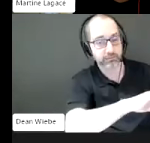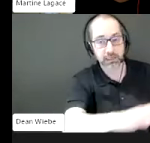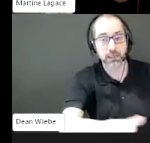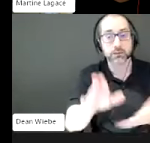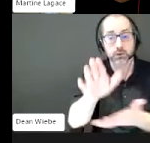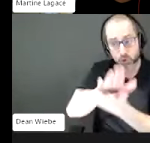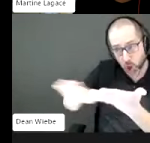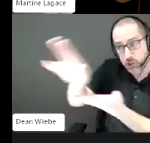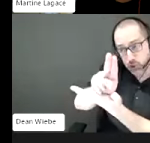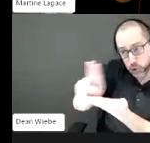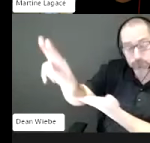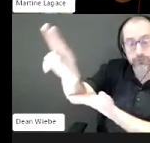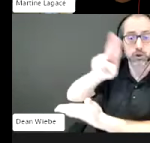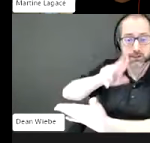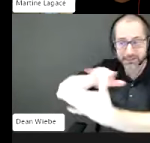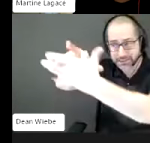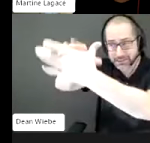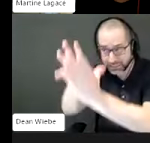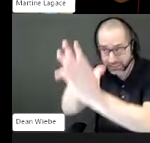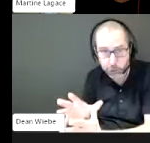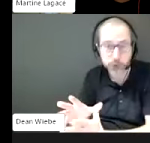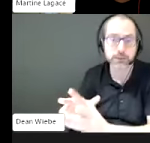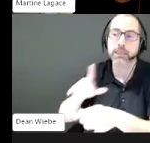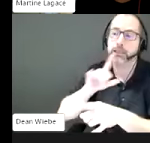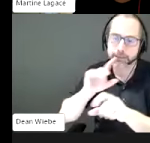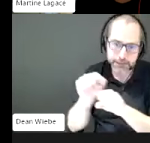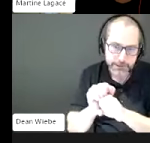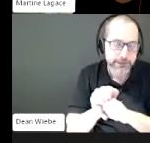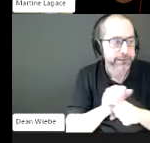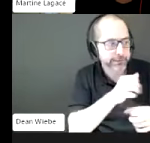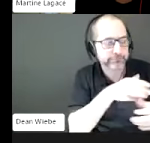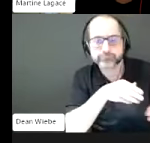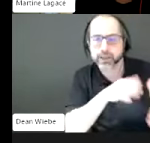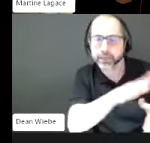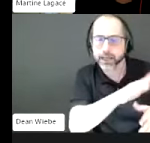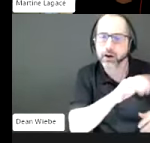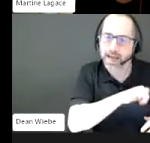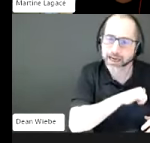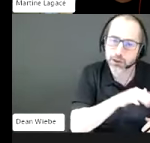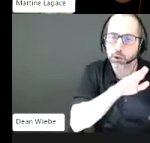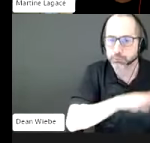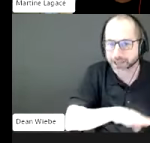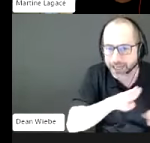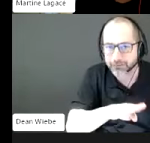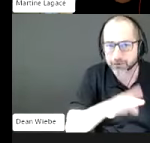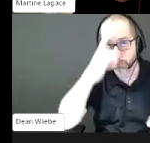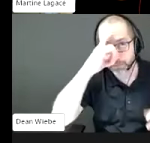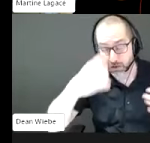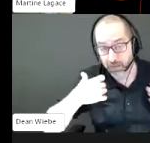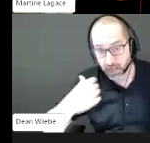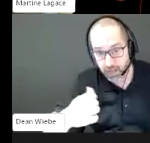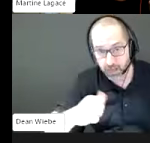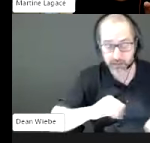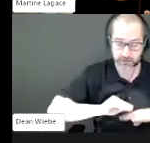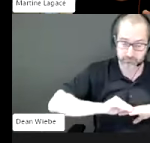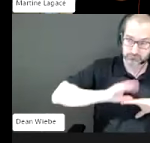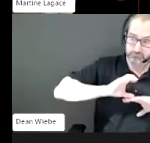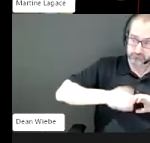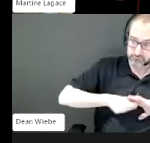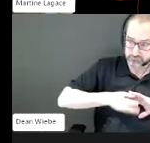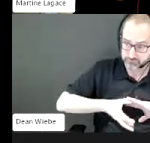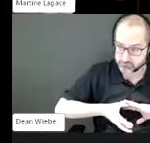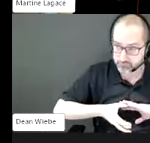some, criticized ageist attitudes and behaviors, as well as the impact on older adults' mental health and self-esteem, and so did